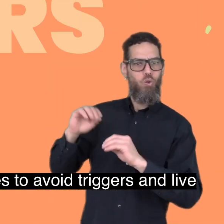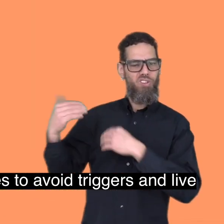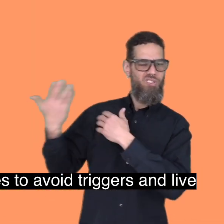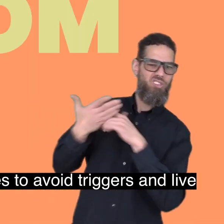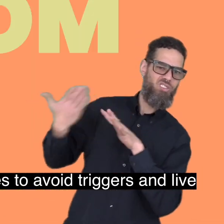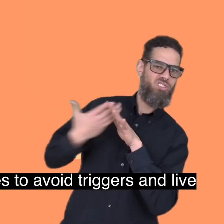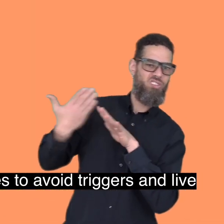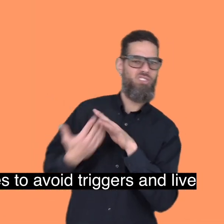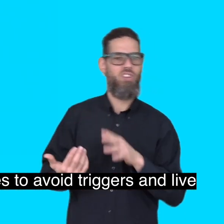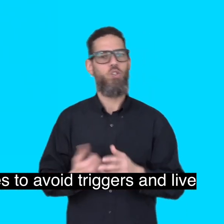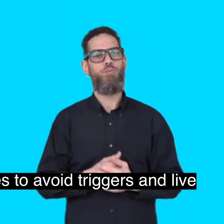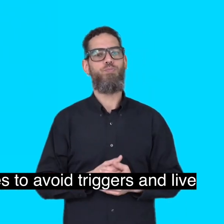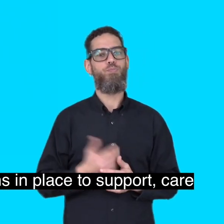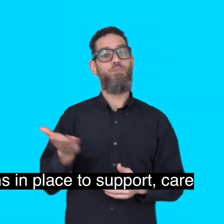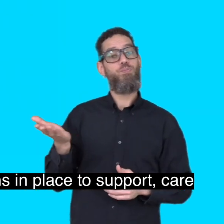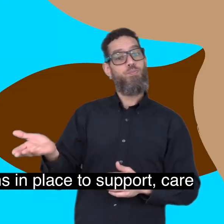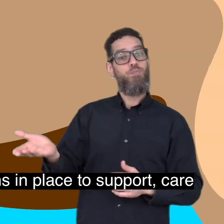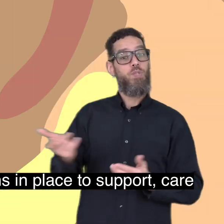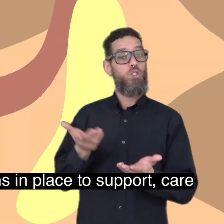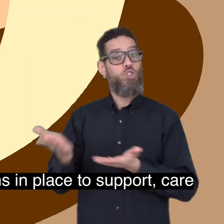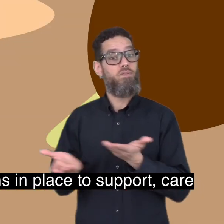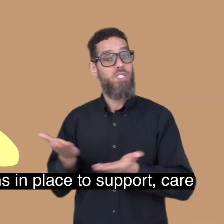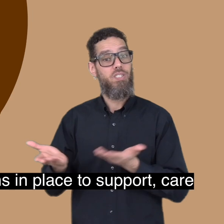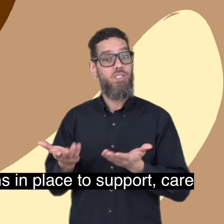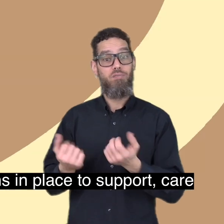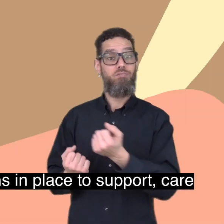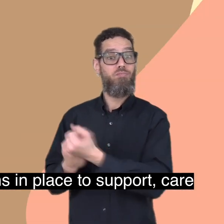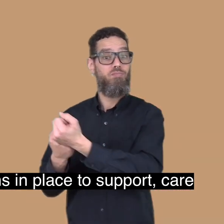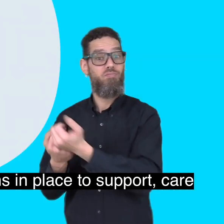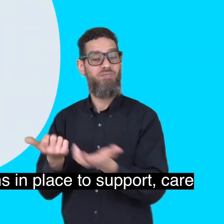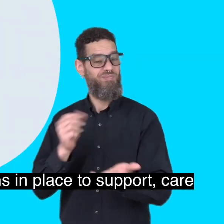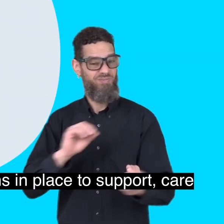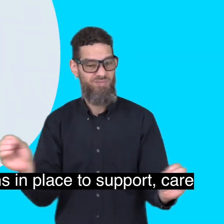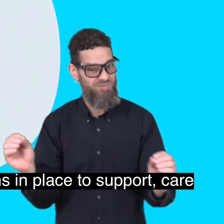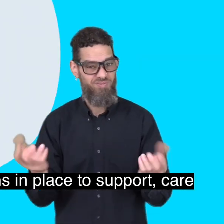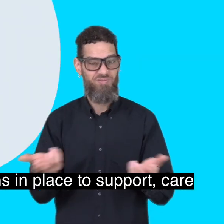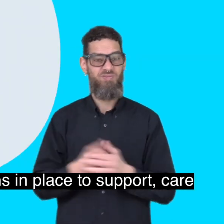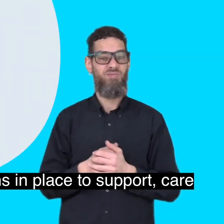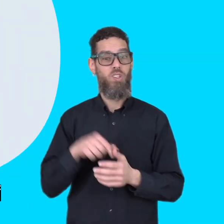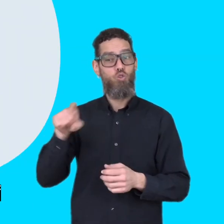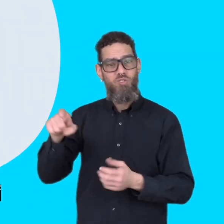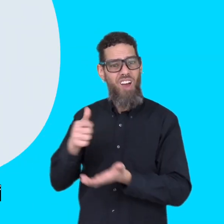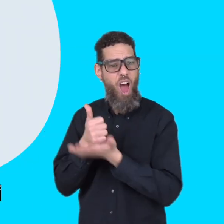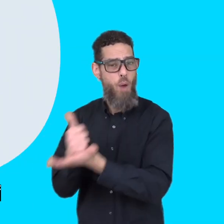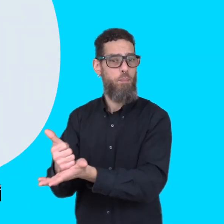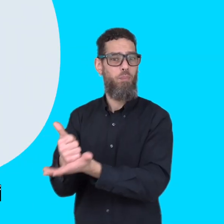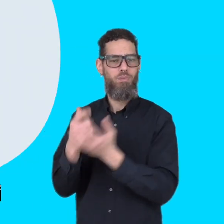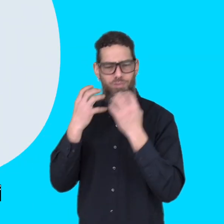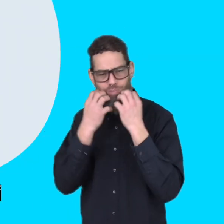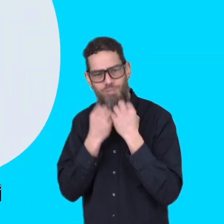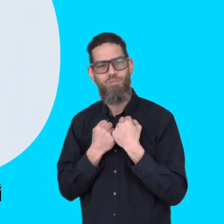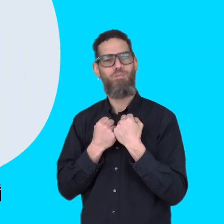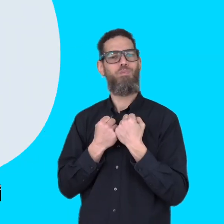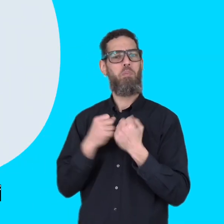triggers and live symptom-free. People with MCS often fall through the cracks of the systems in place to support, care